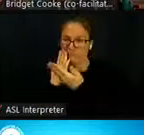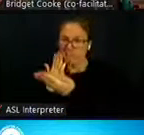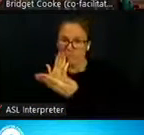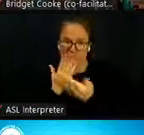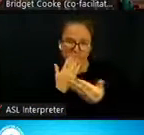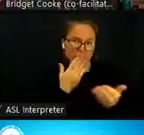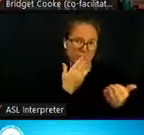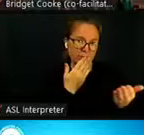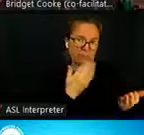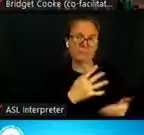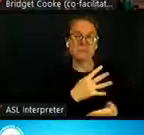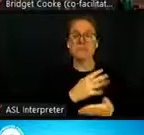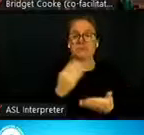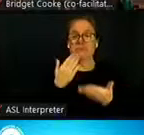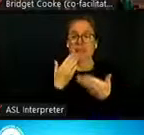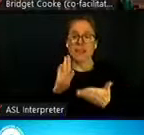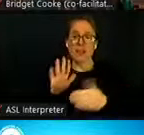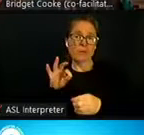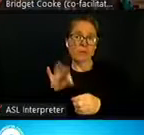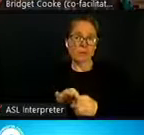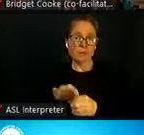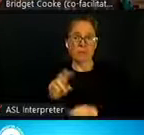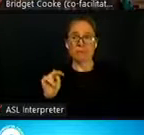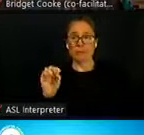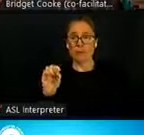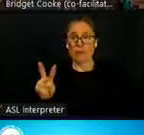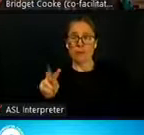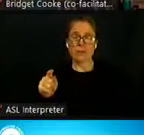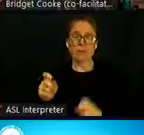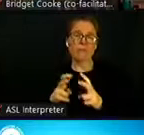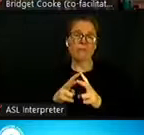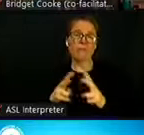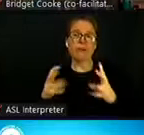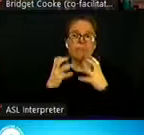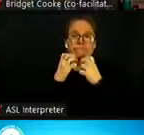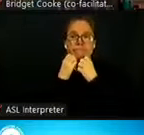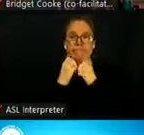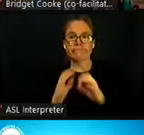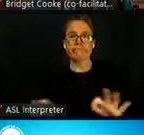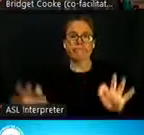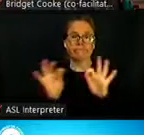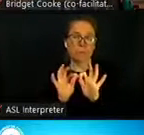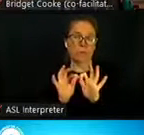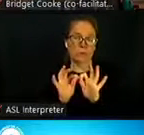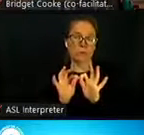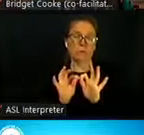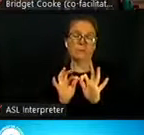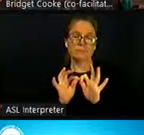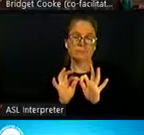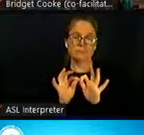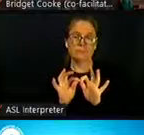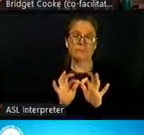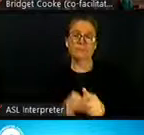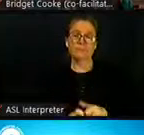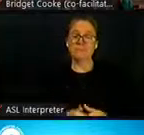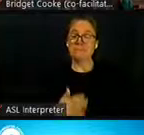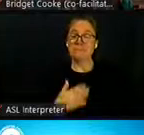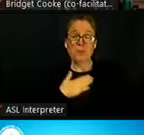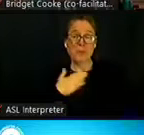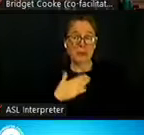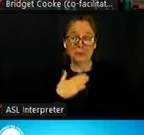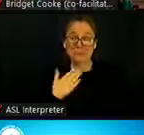also for your vote in November. That was extremely important. We're very happy, and Catherine